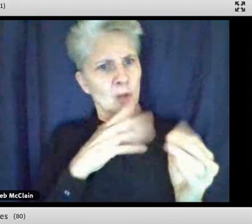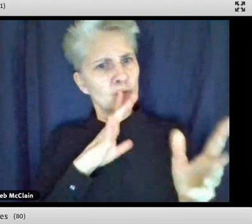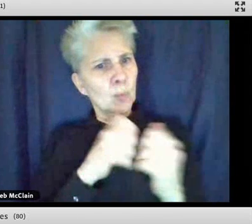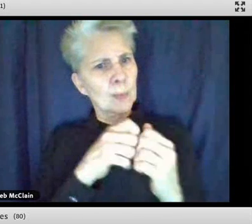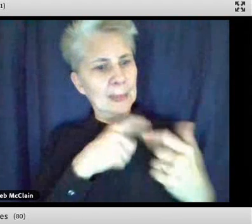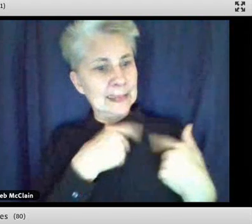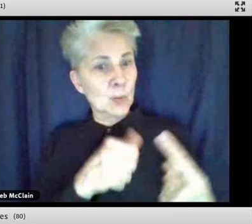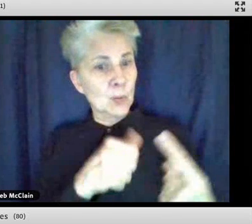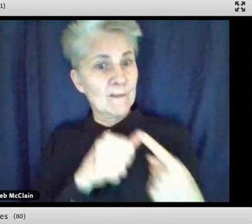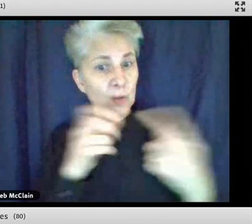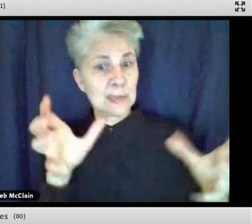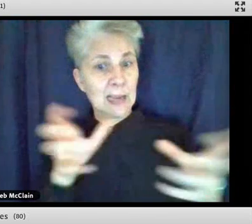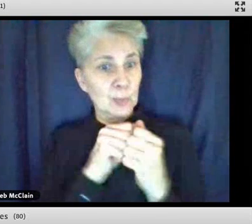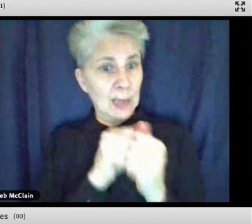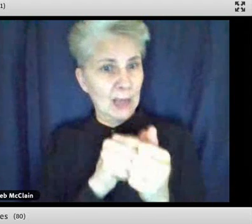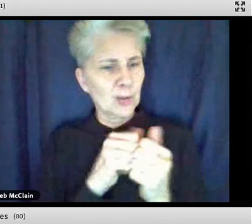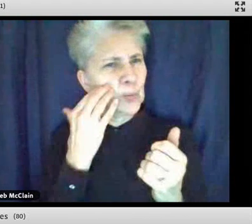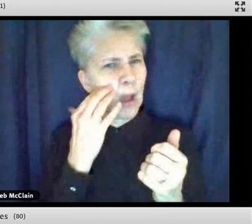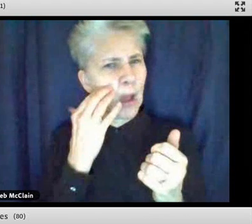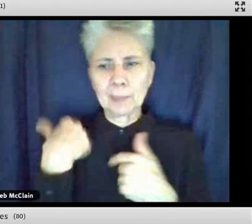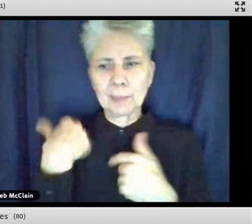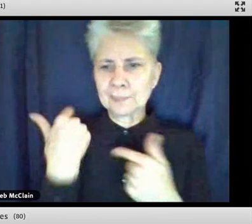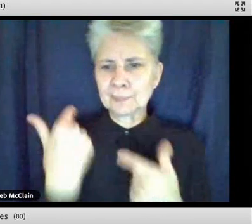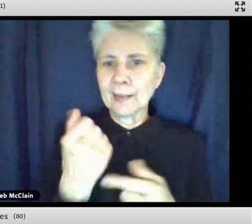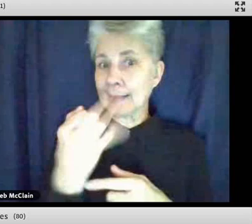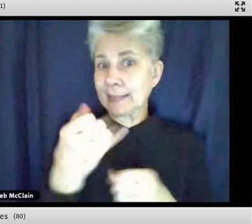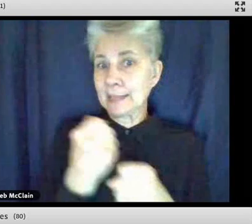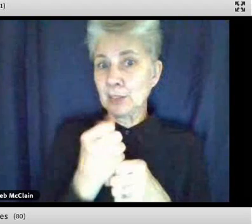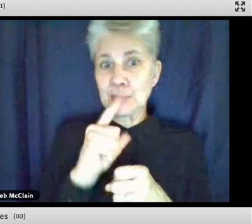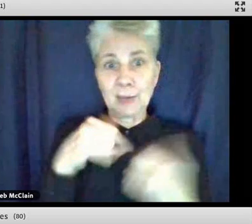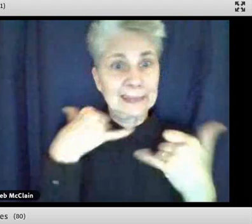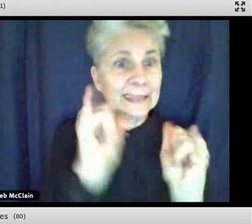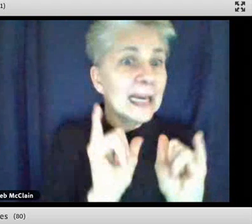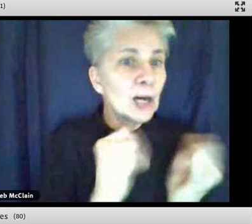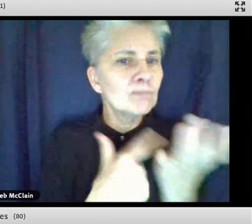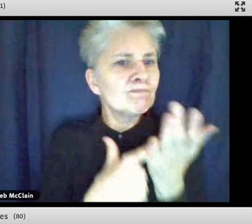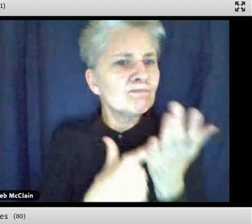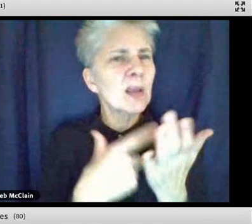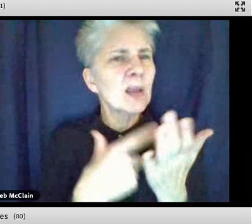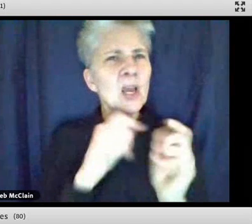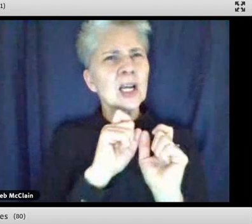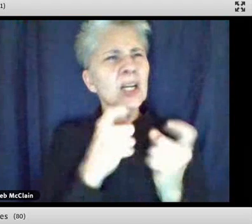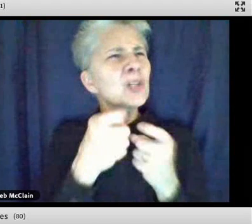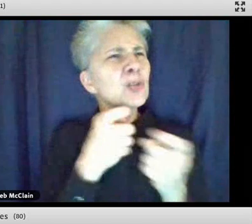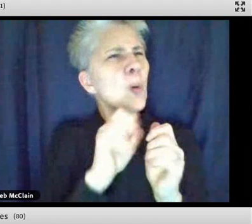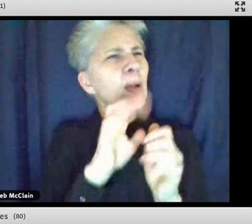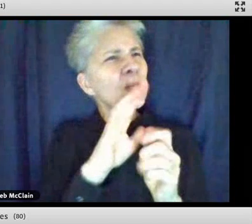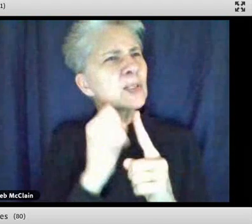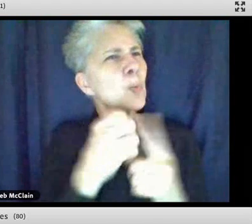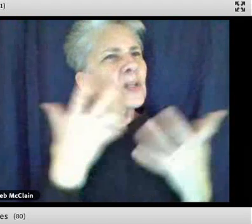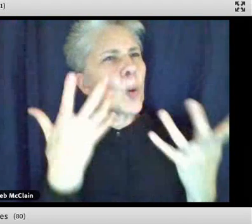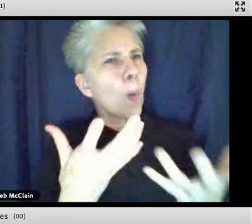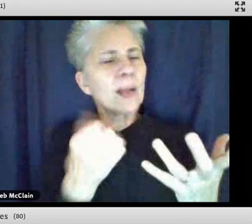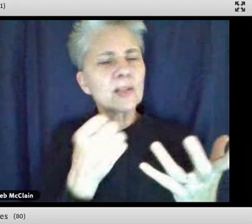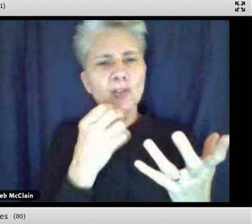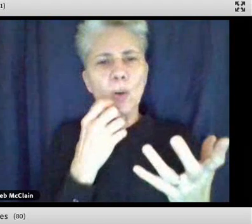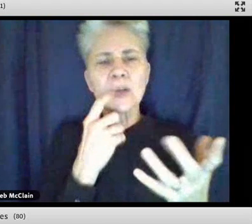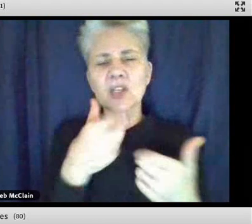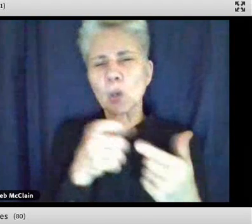we first got together, and it's 19 years later. What can you control in this situation? So it's just a